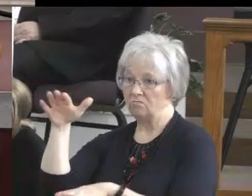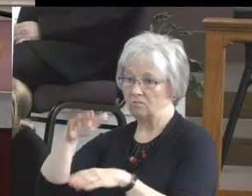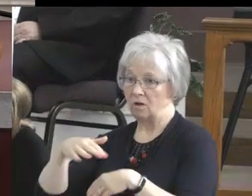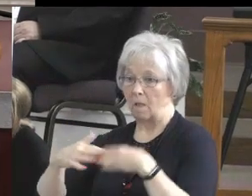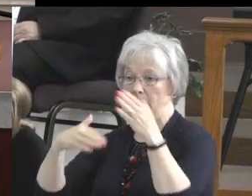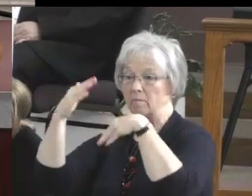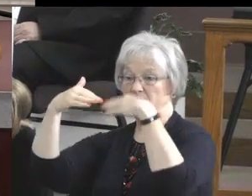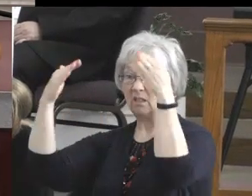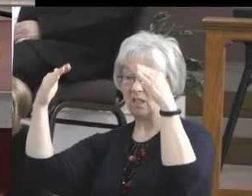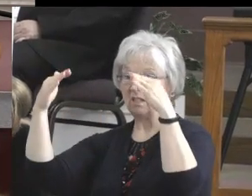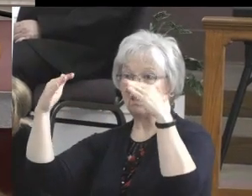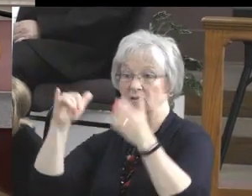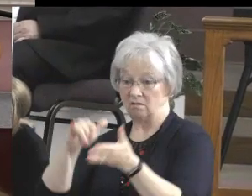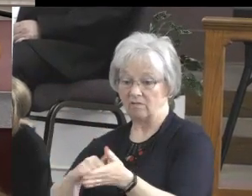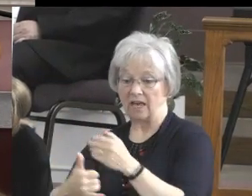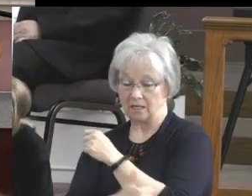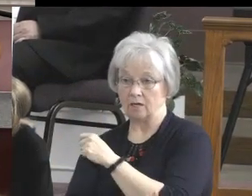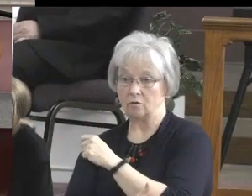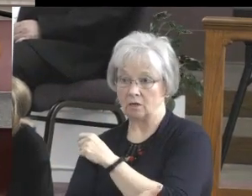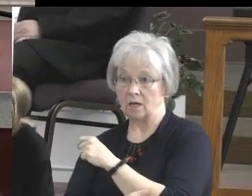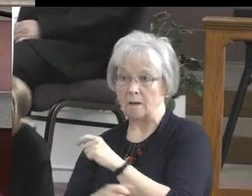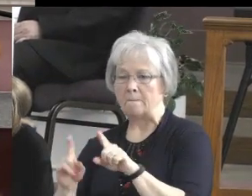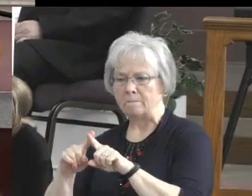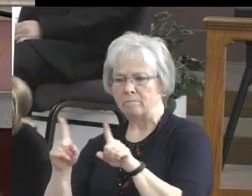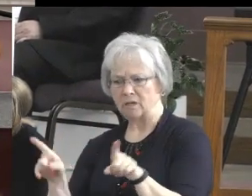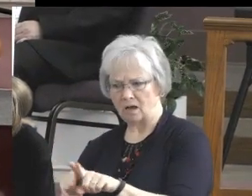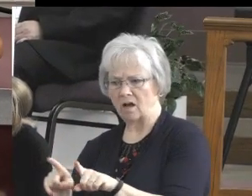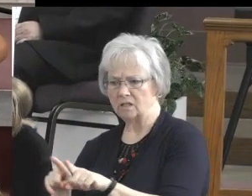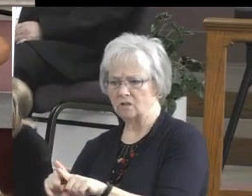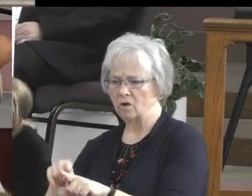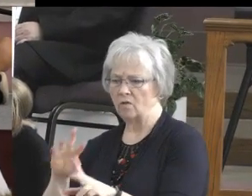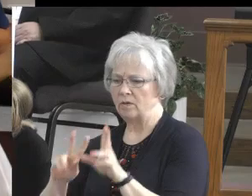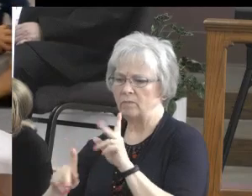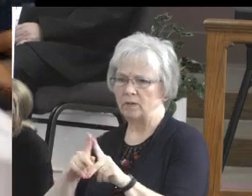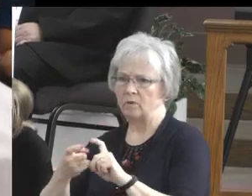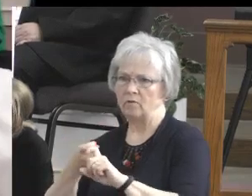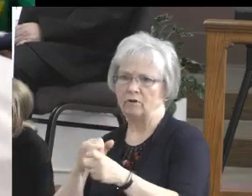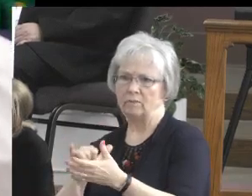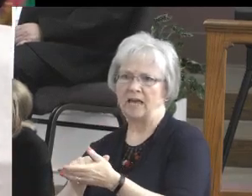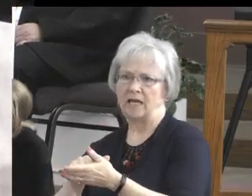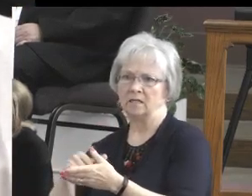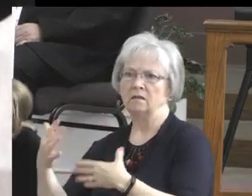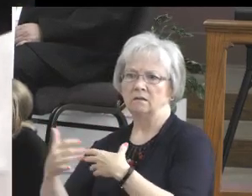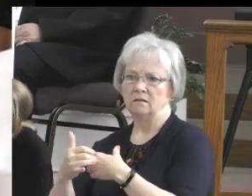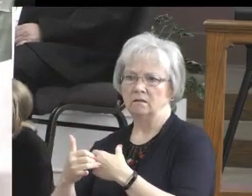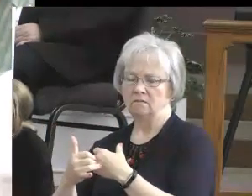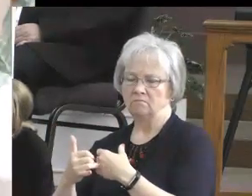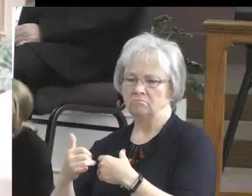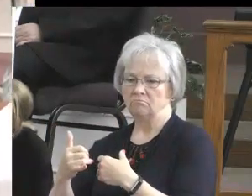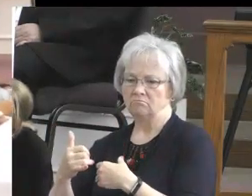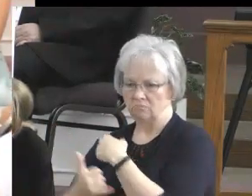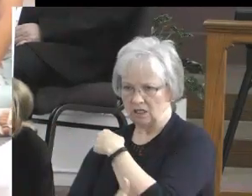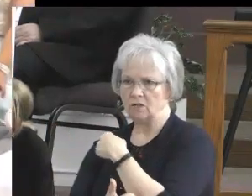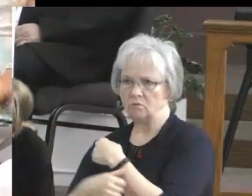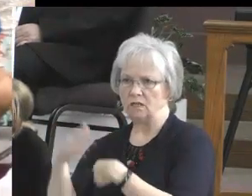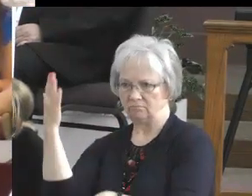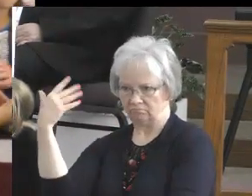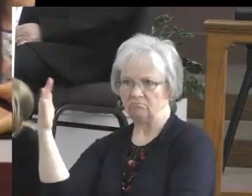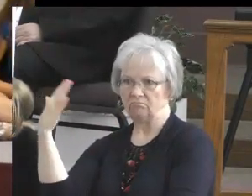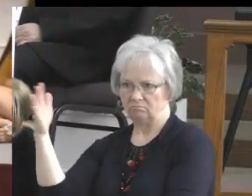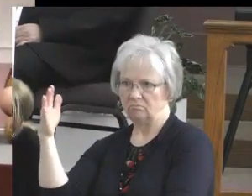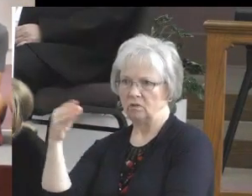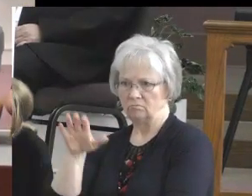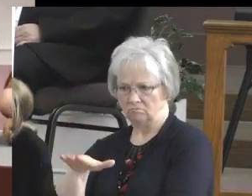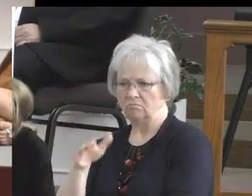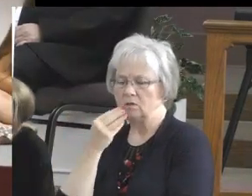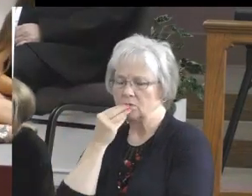it can usually also be flown by citizens of the country. How many of you have flags at home maybe that get flown every now and then? You put a flag out